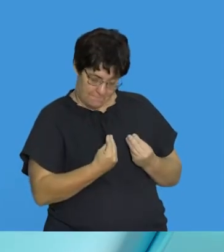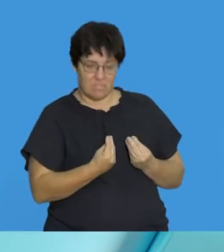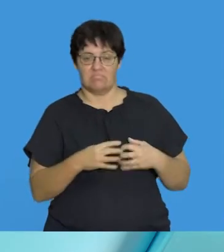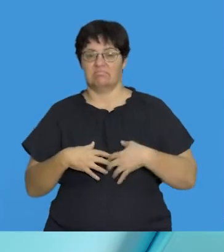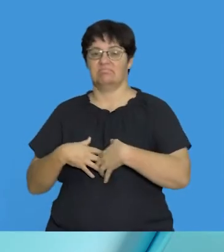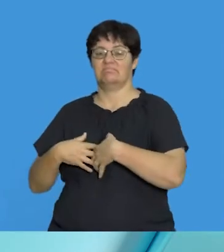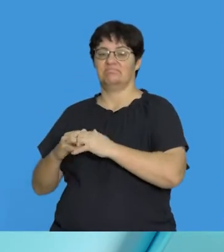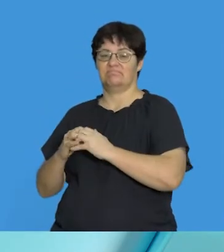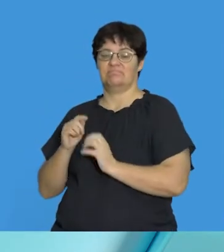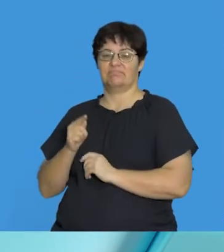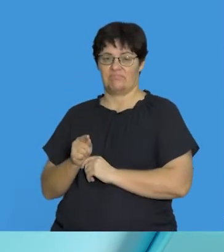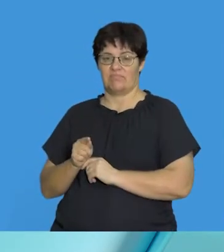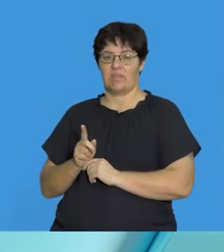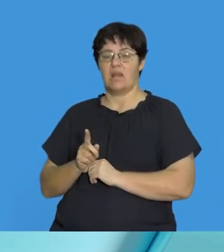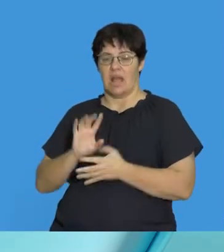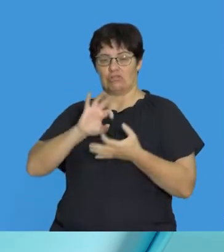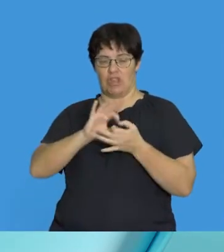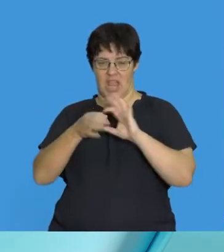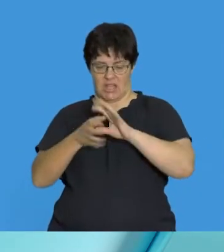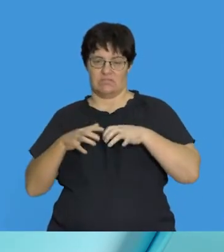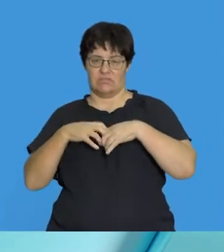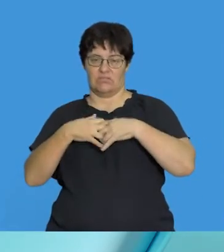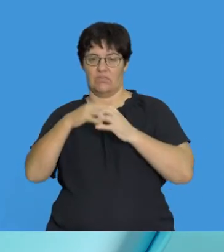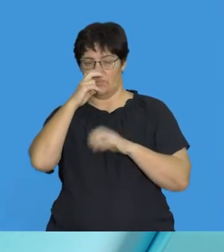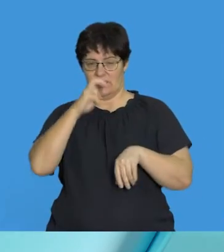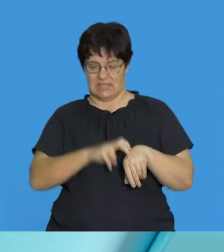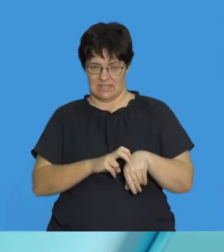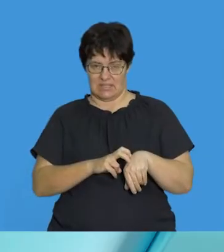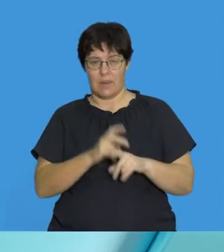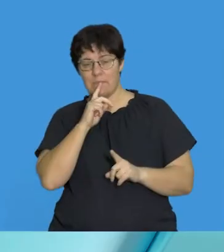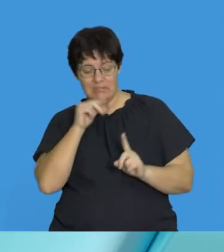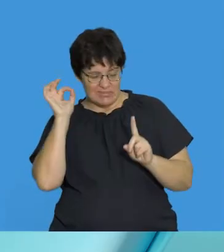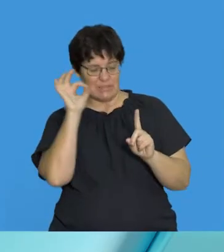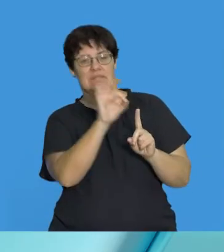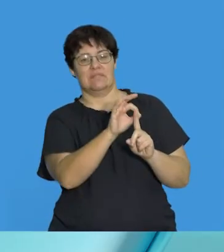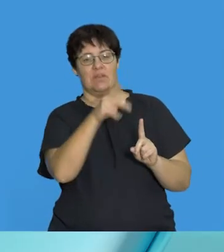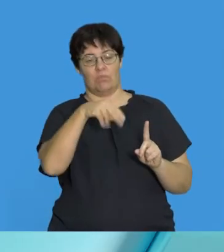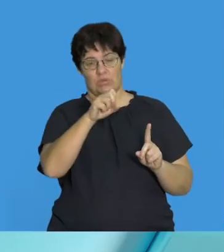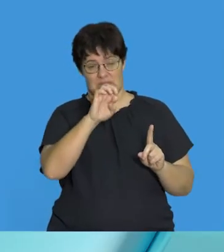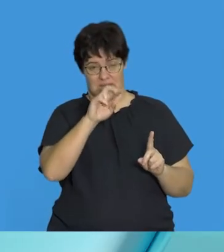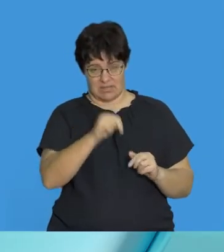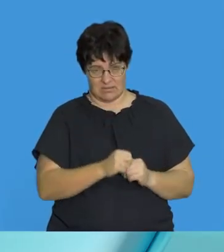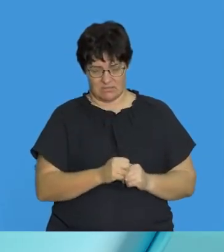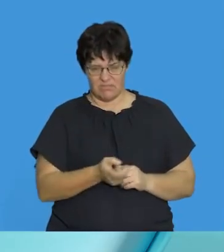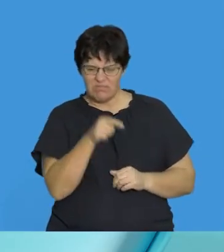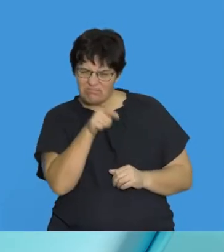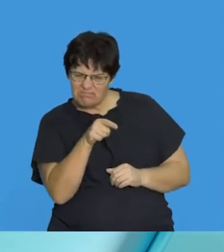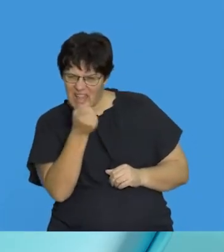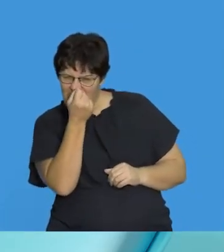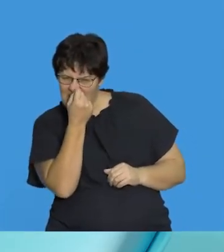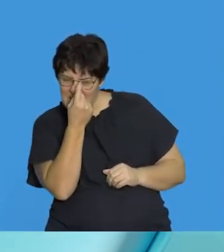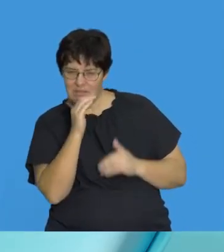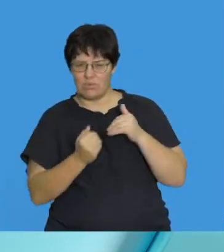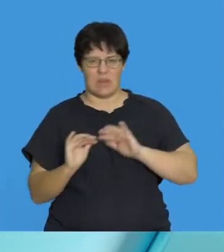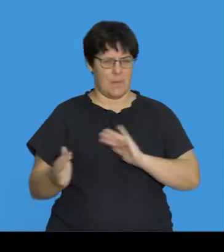to make the amino acids chain that we require, i.e. a specific protein. So let's try and understand that process in